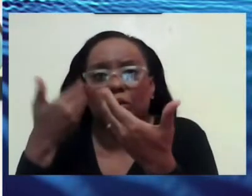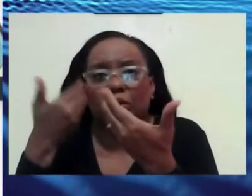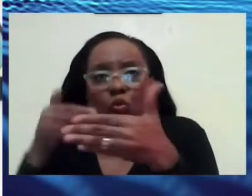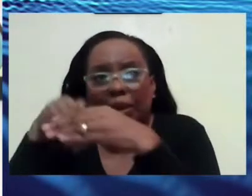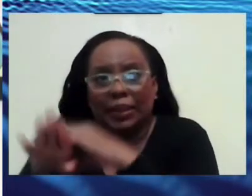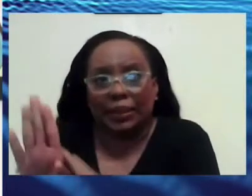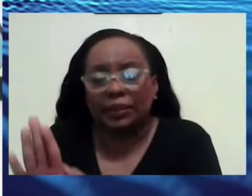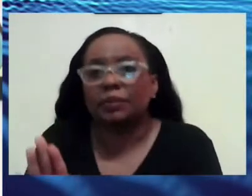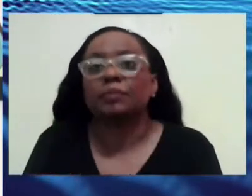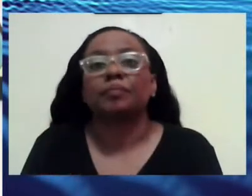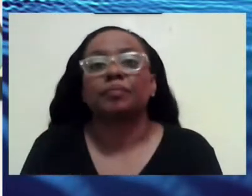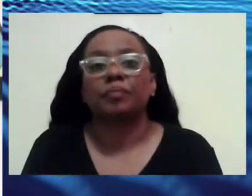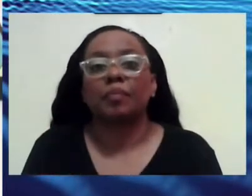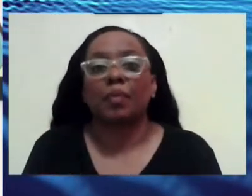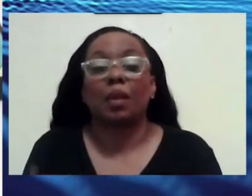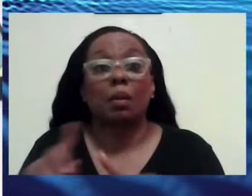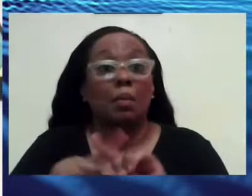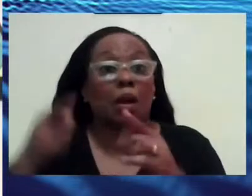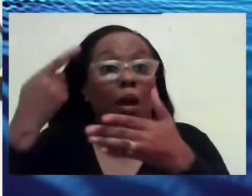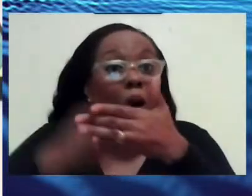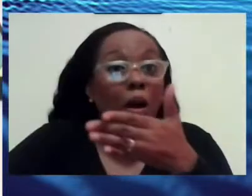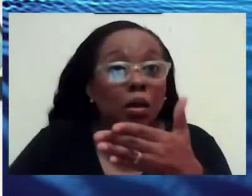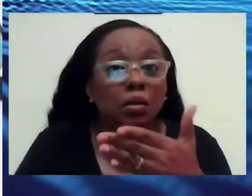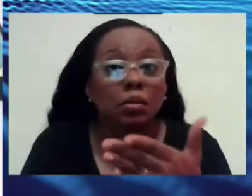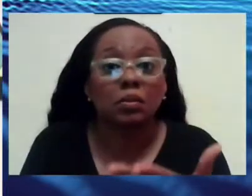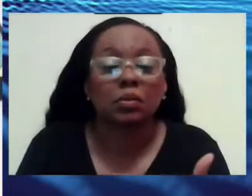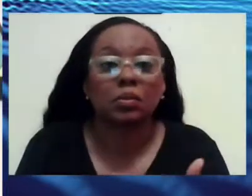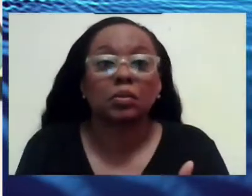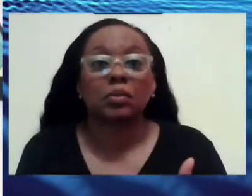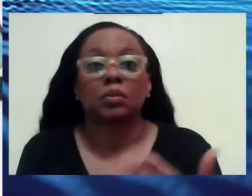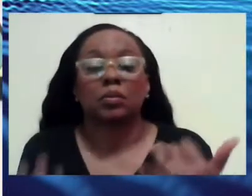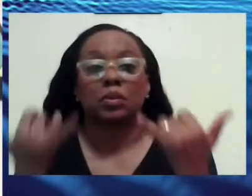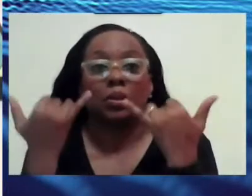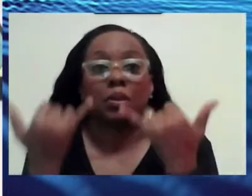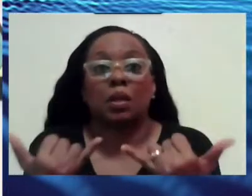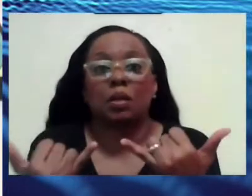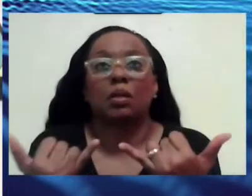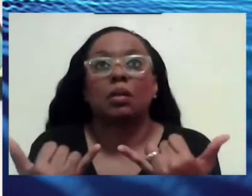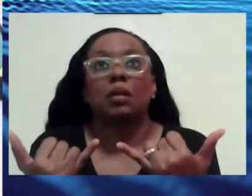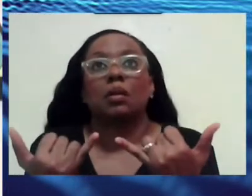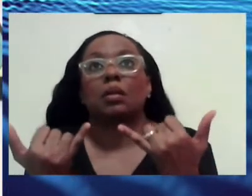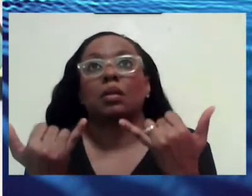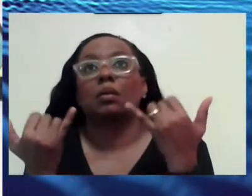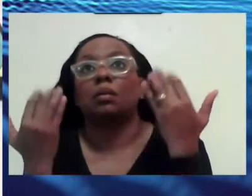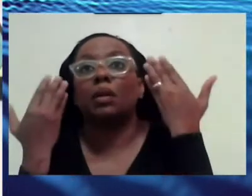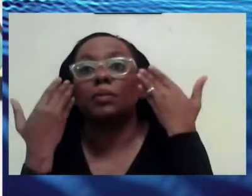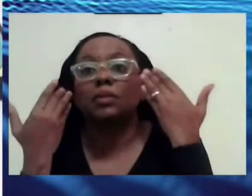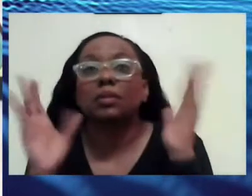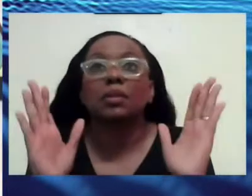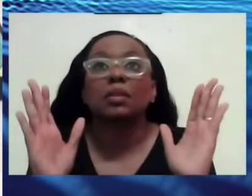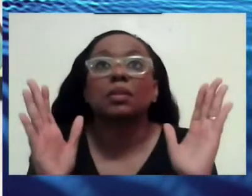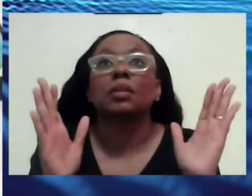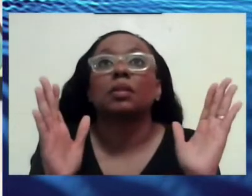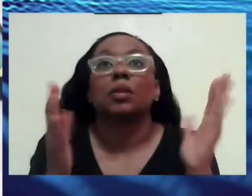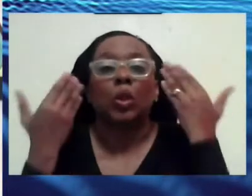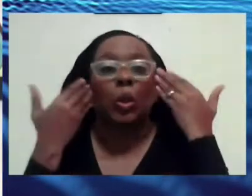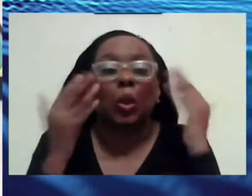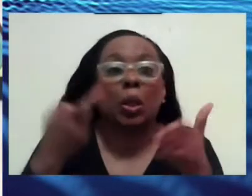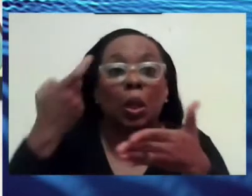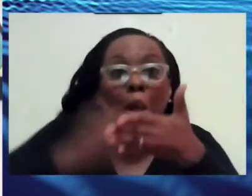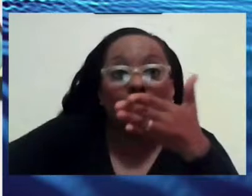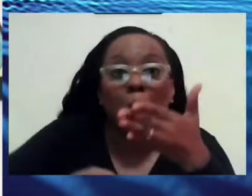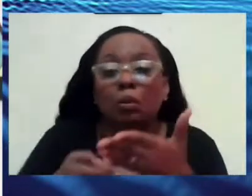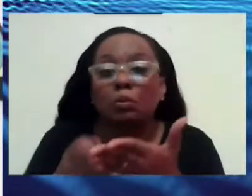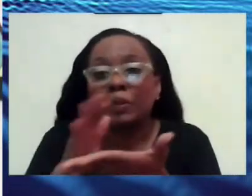to cost, just like everything else, I think at this point, we can't say with certainty what the overall cost will be in terms of budget for